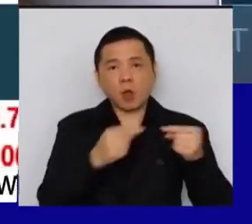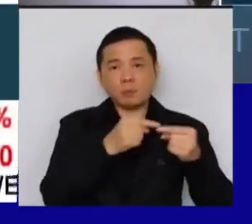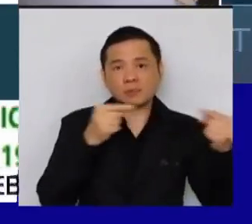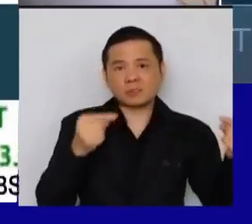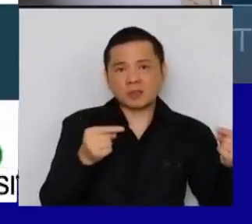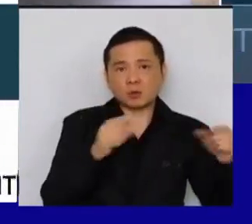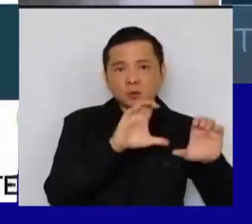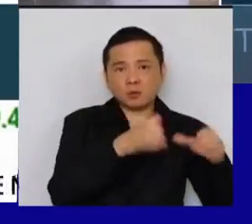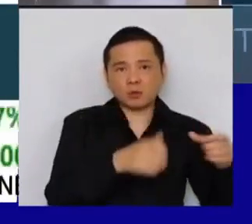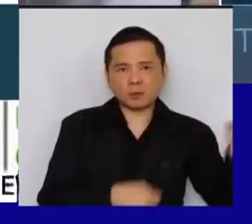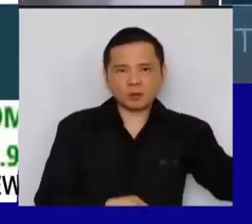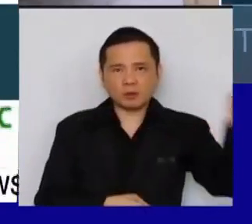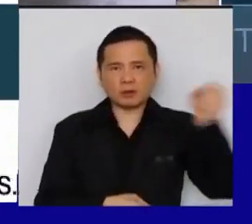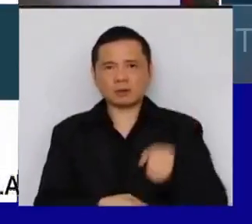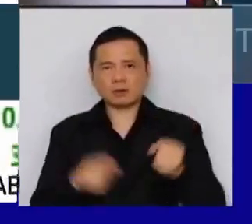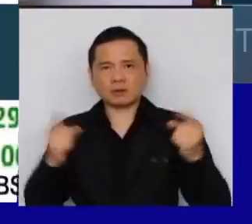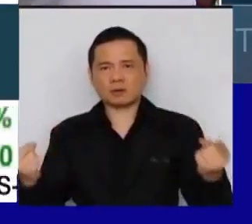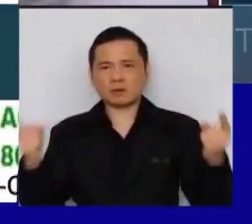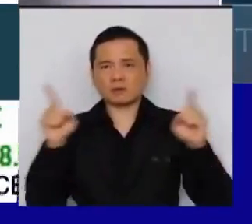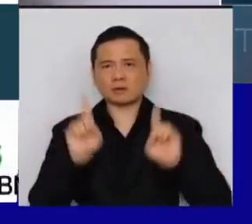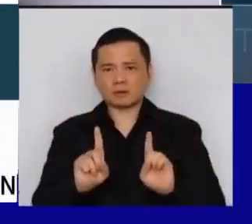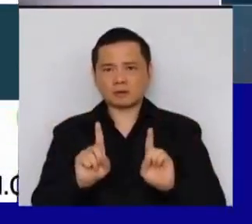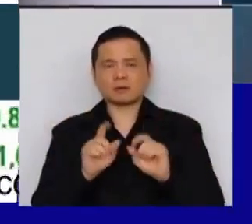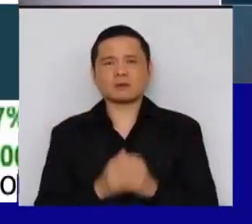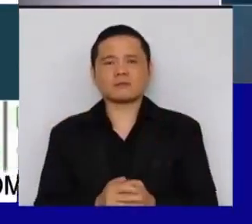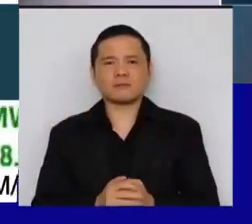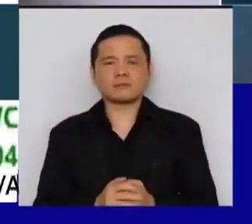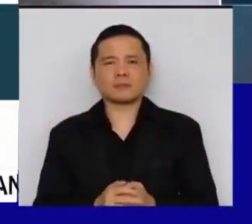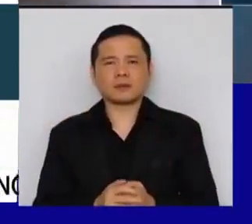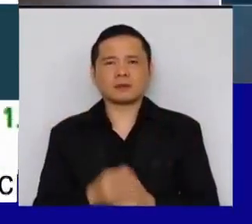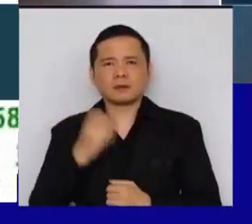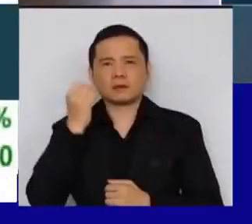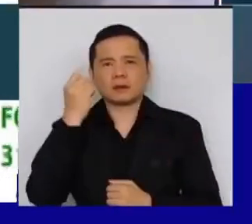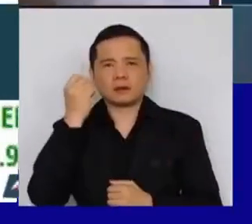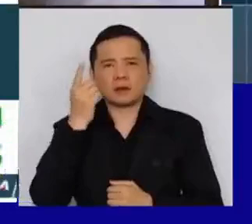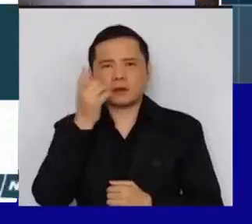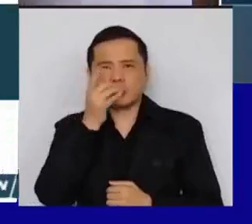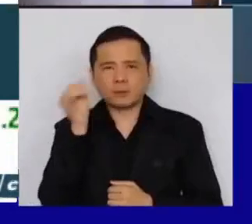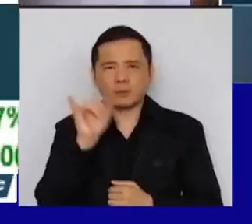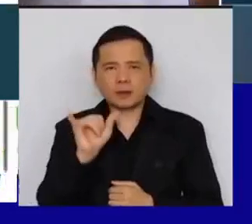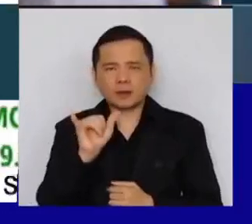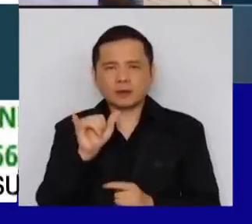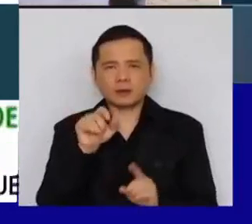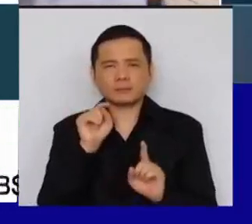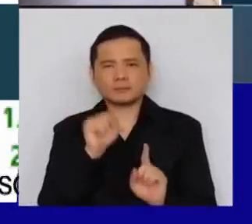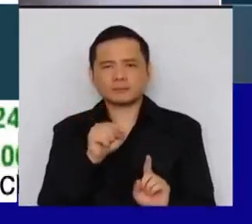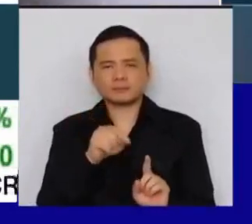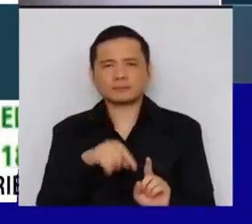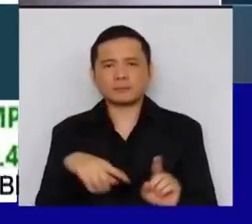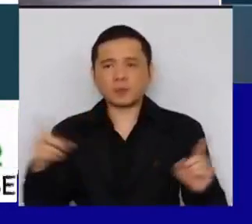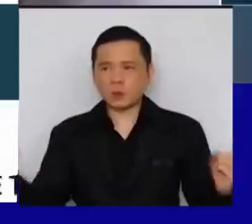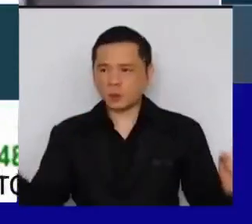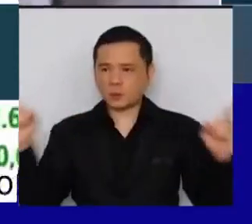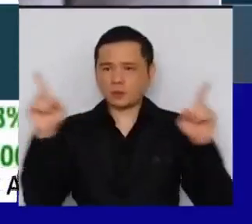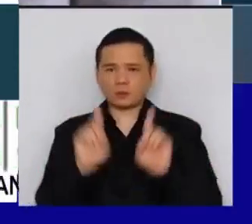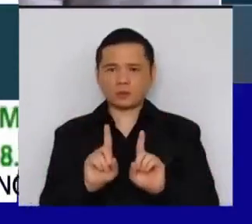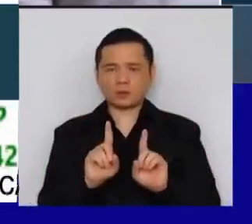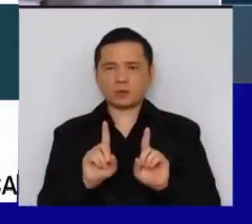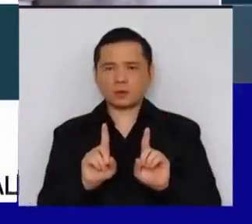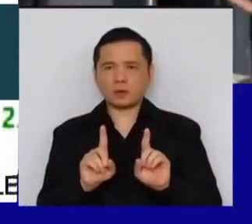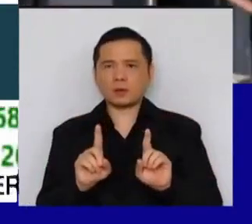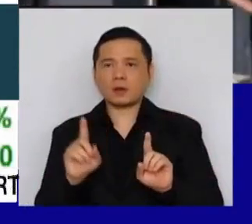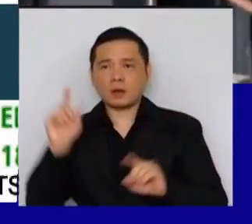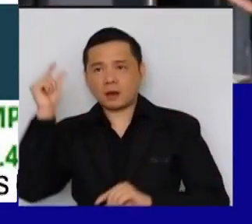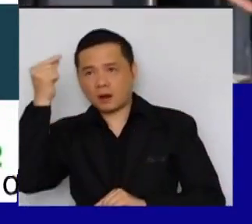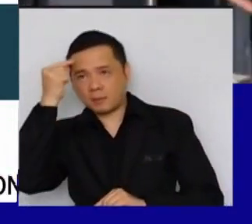things are moving right now, it seems that having a one-on-one between an administration